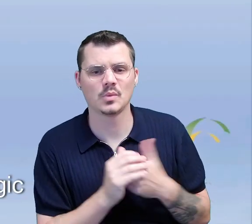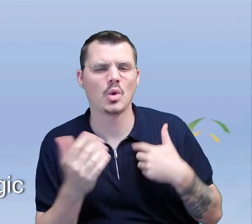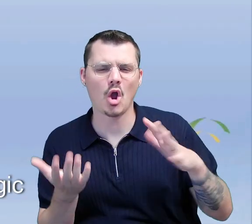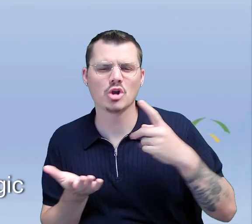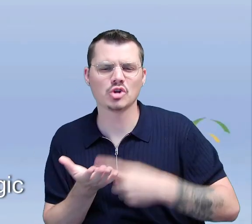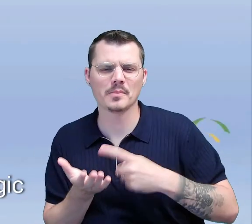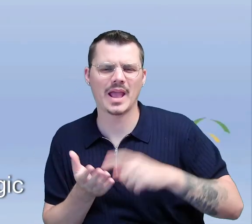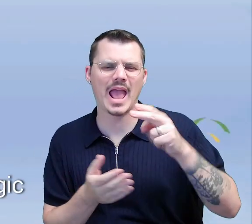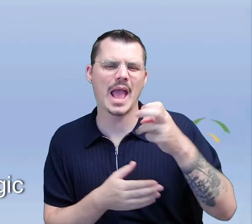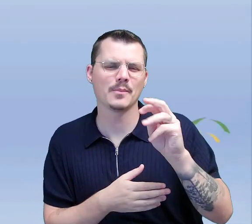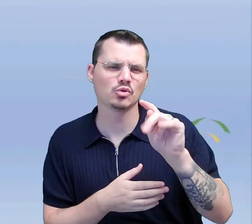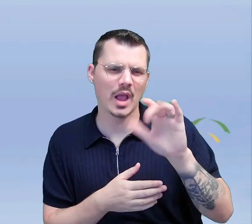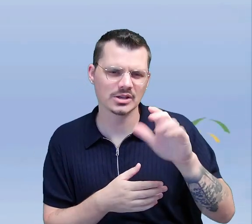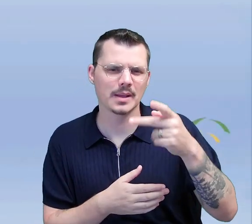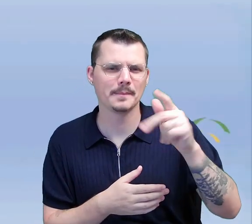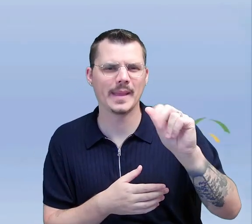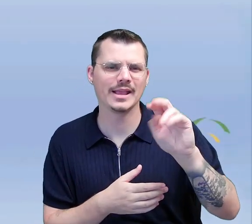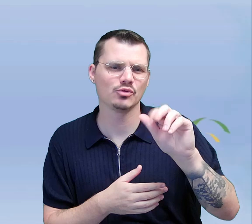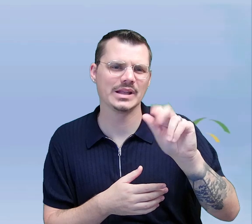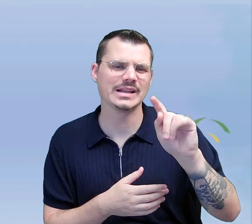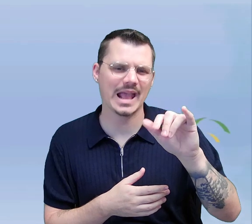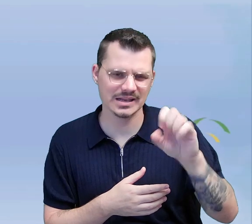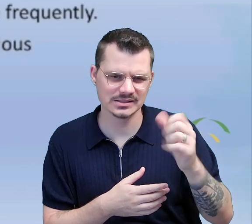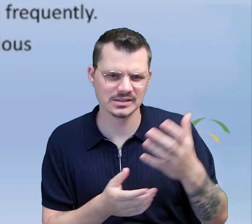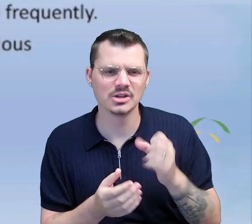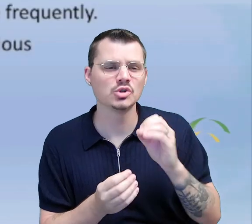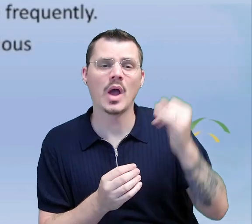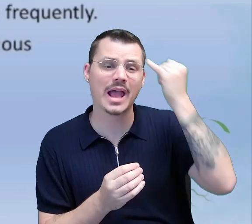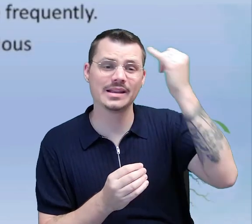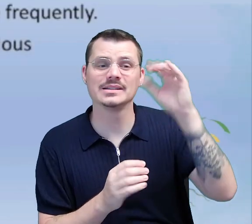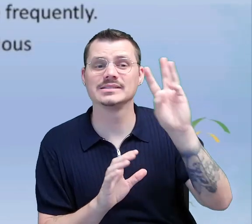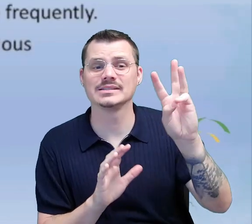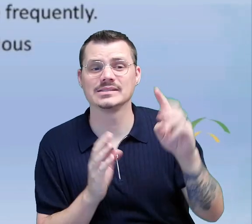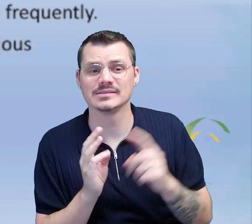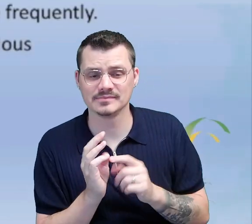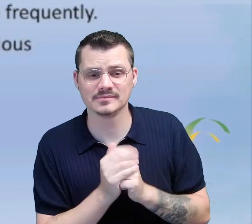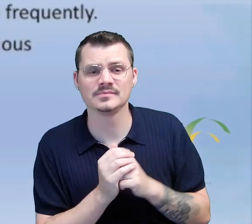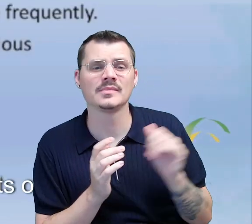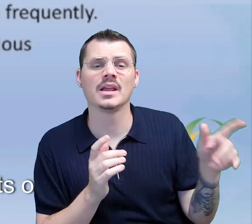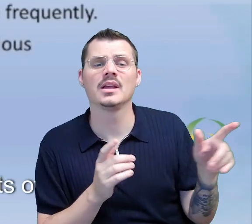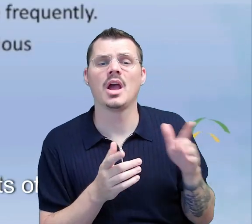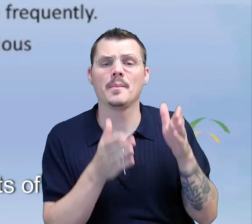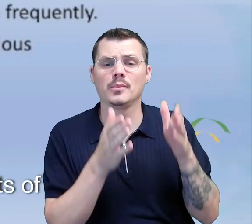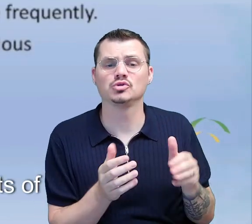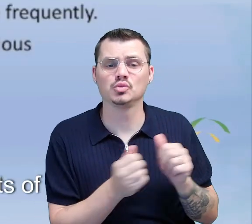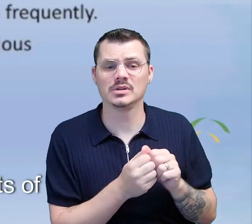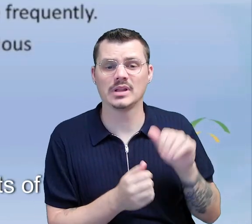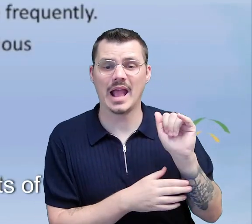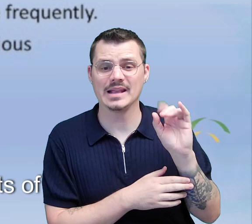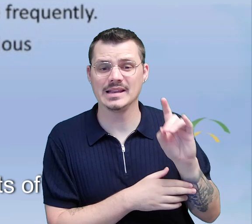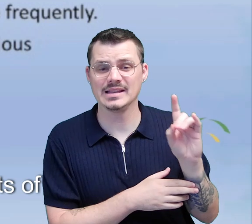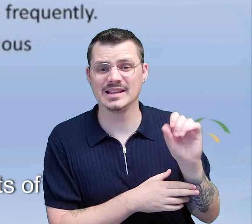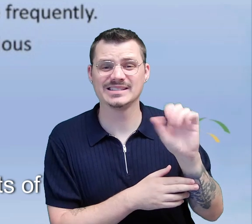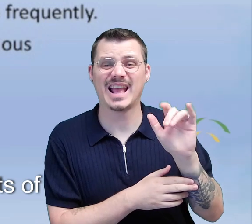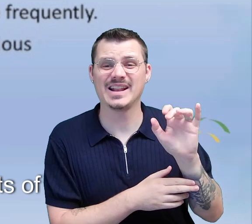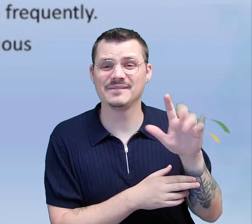We already talked about hemorrhagic pancreatitis. So idea 6 is in persons with